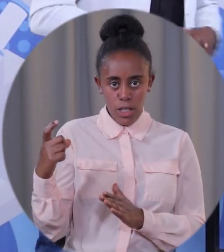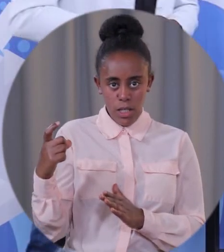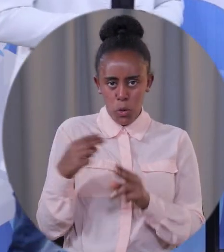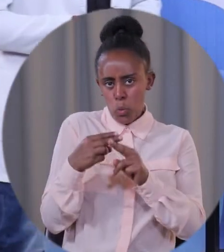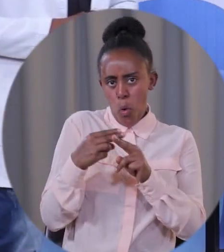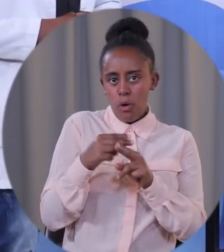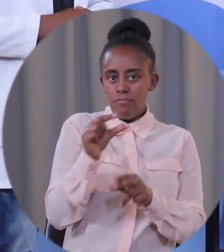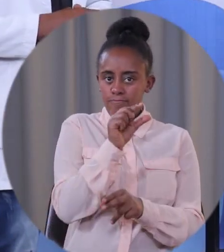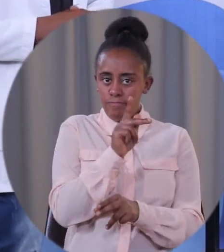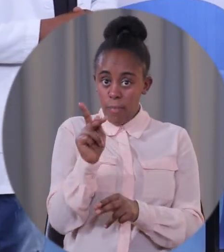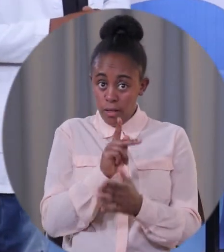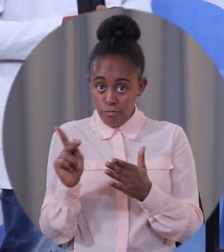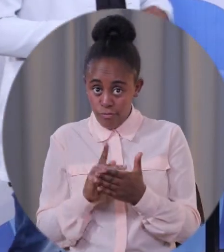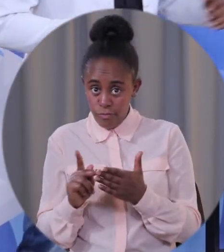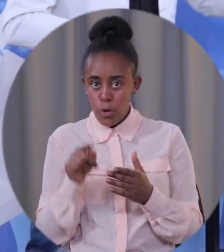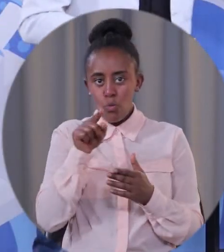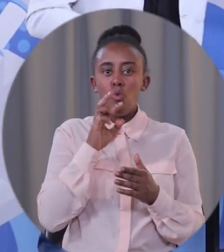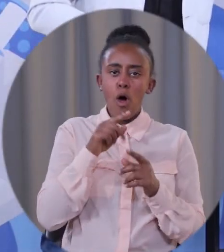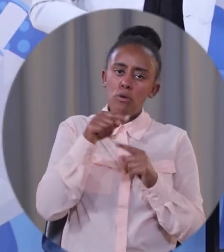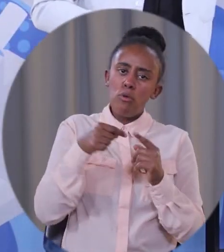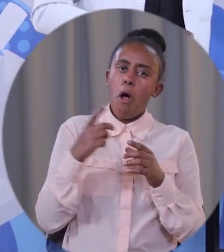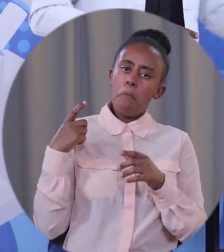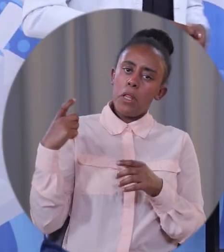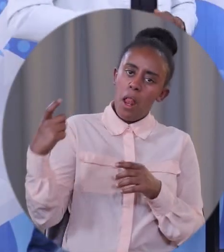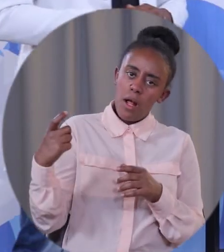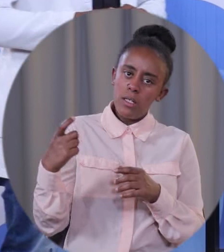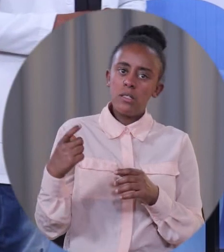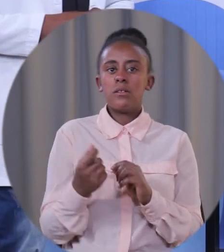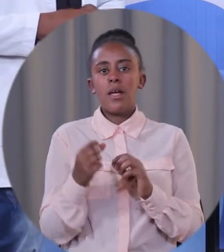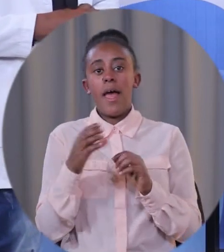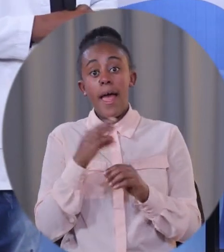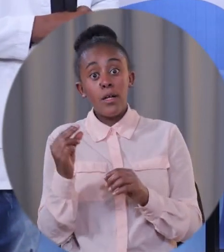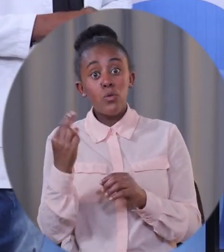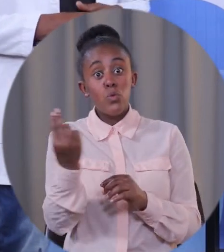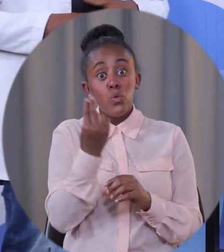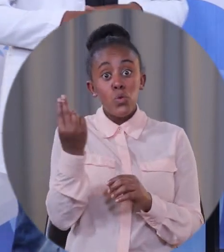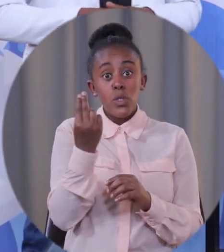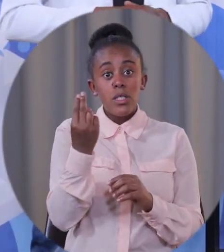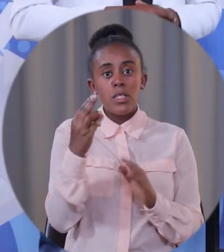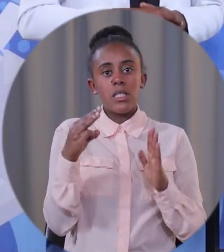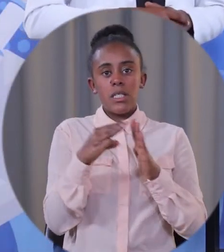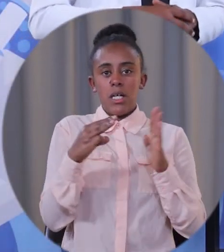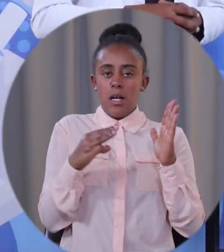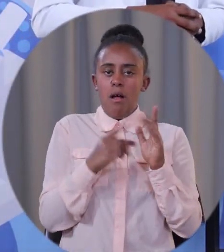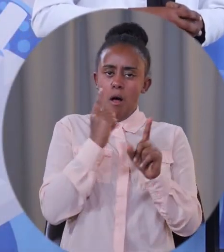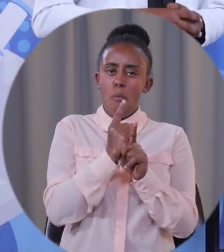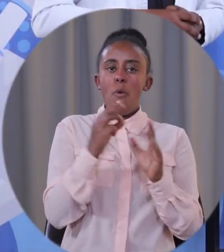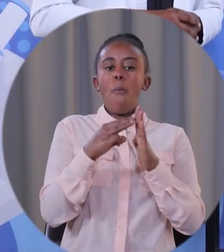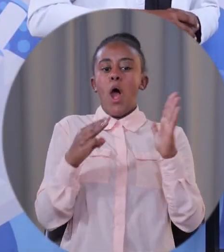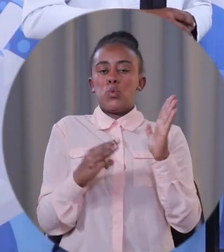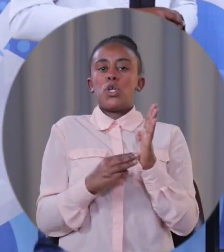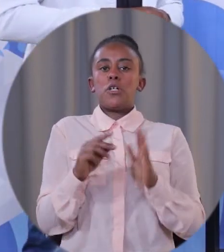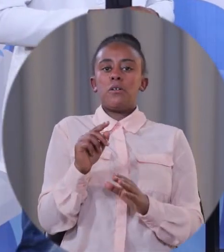the short text, and you are going to capitalize and use appropriate